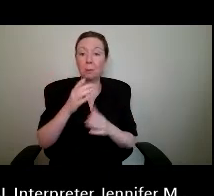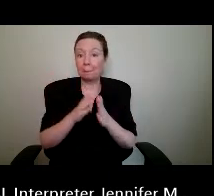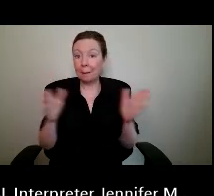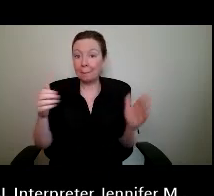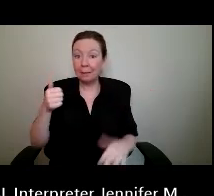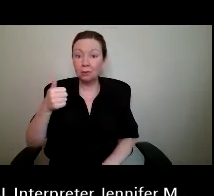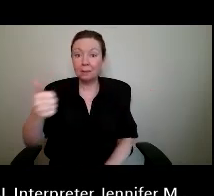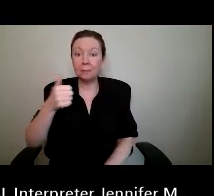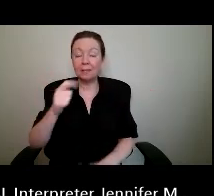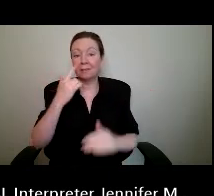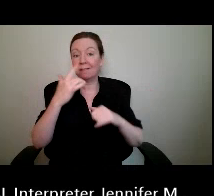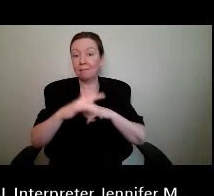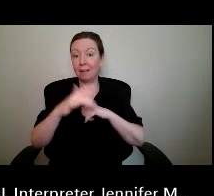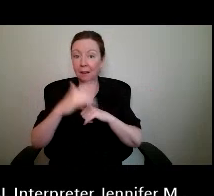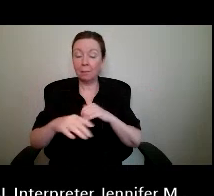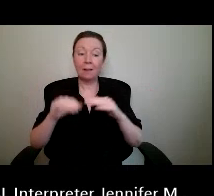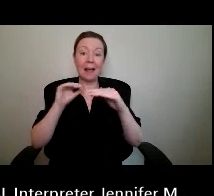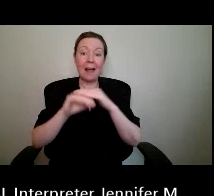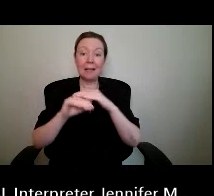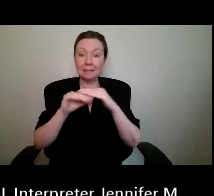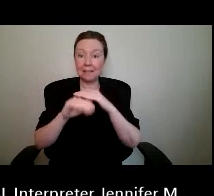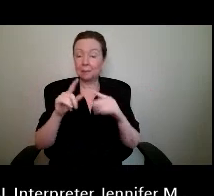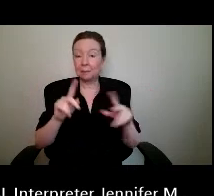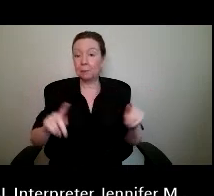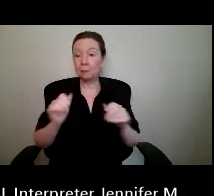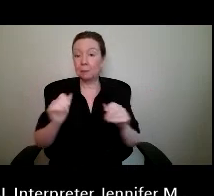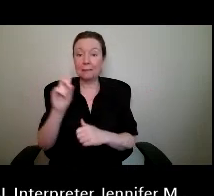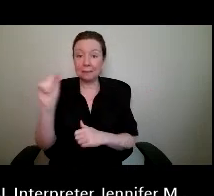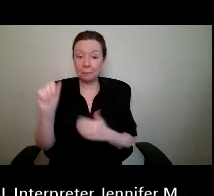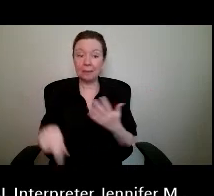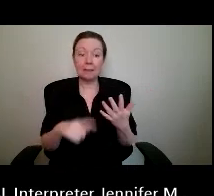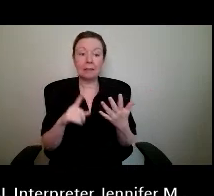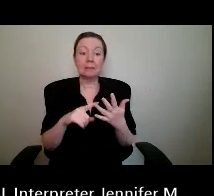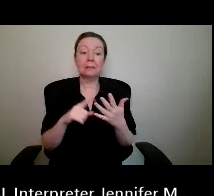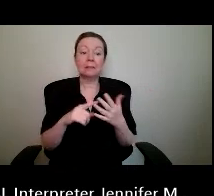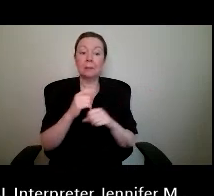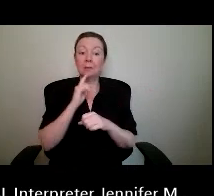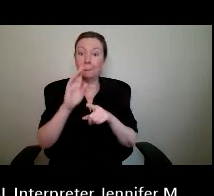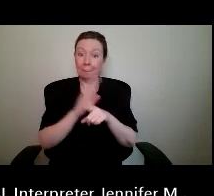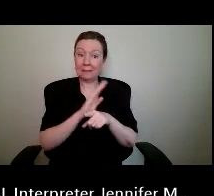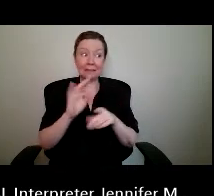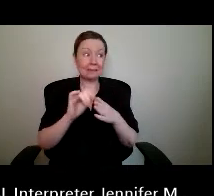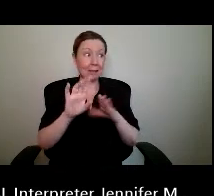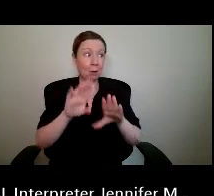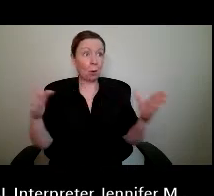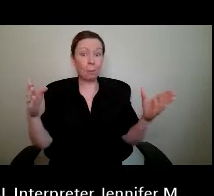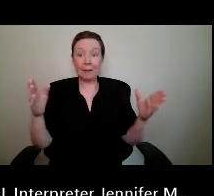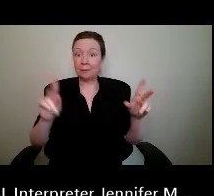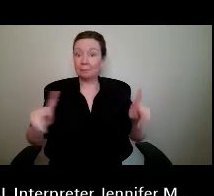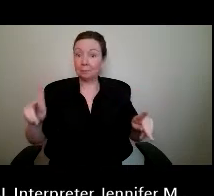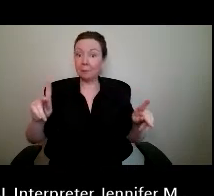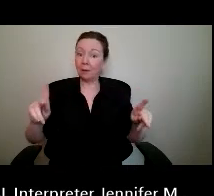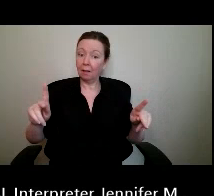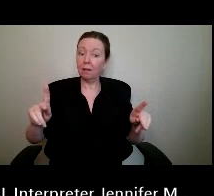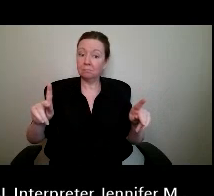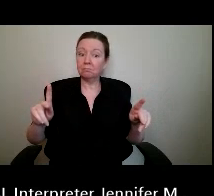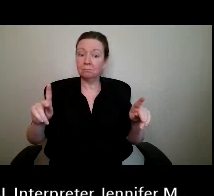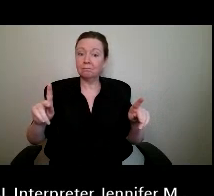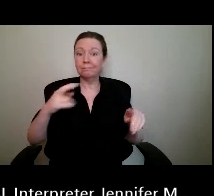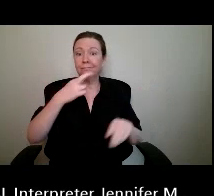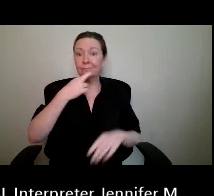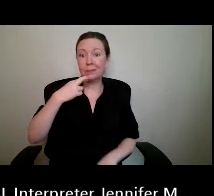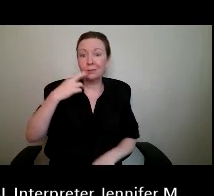transit is available and accessible to individuals with disabilities, ensuring that businesses are open to the public, such as